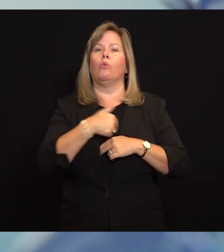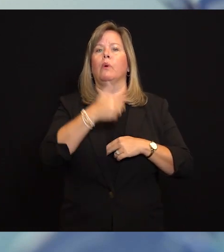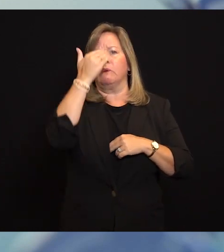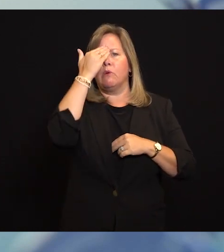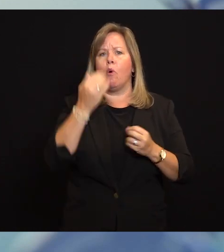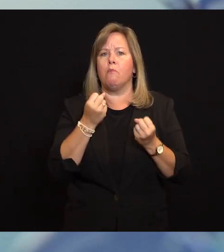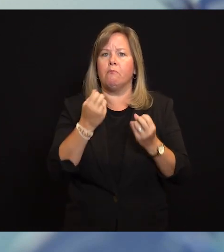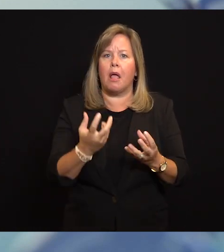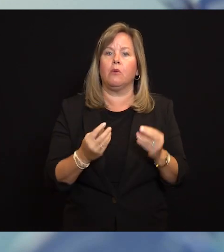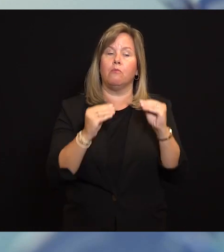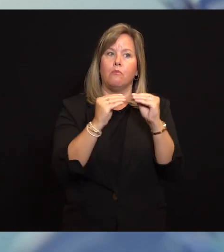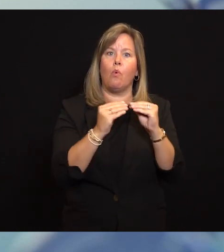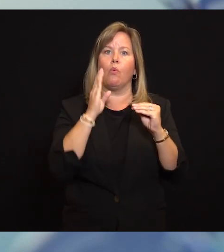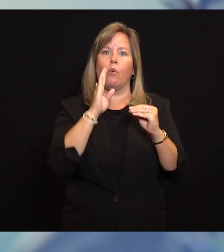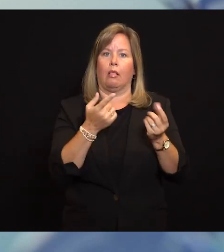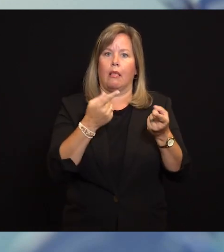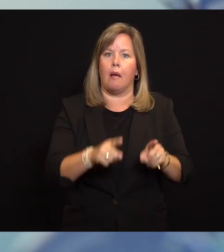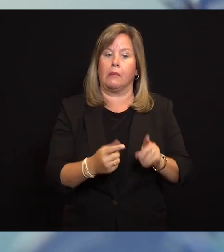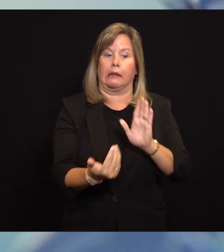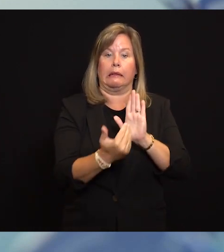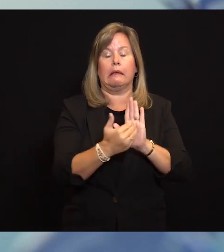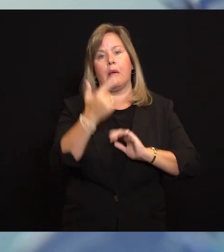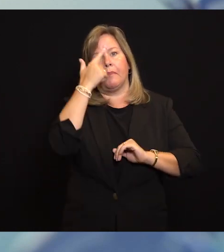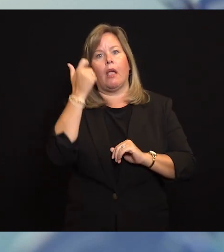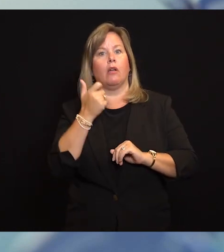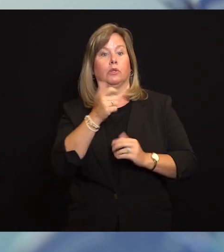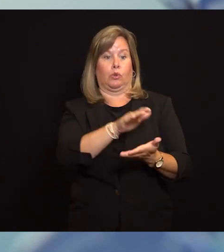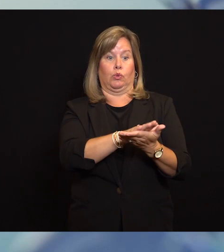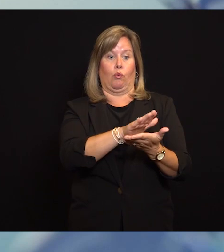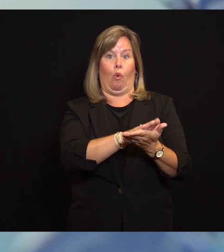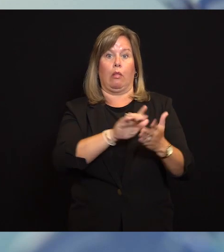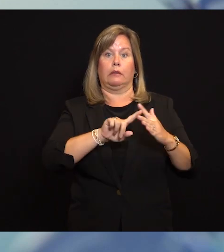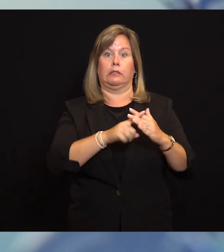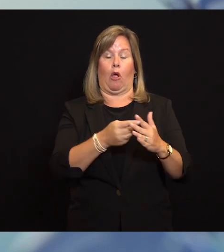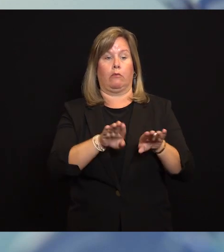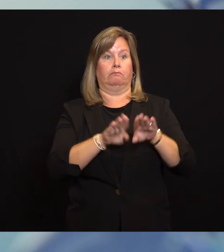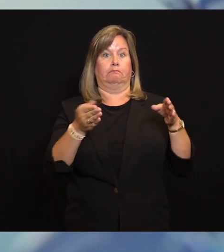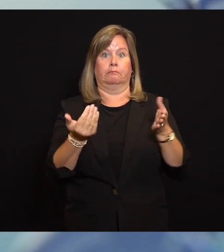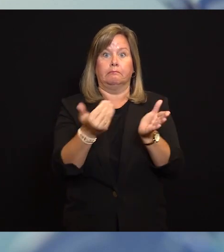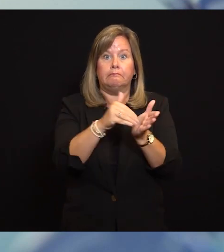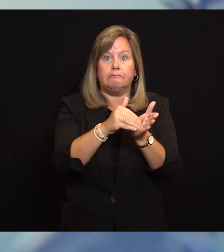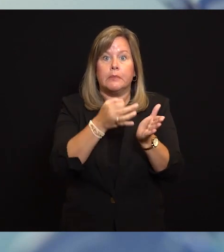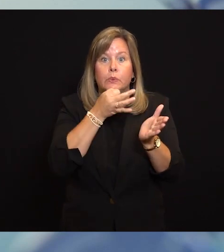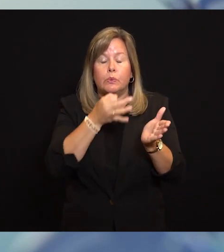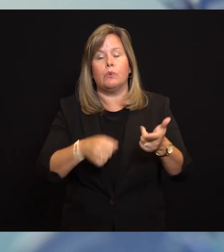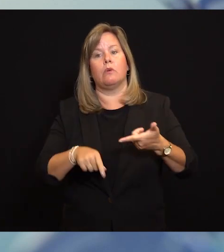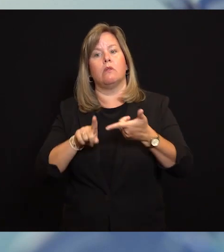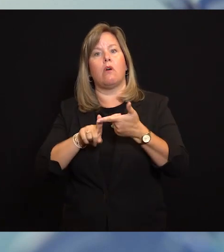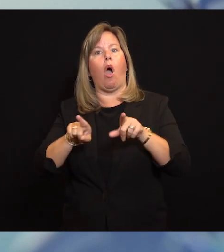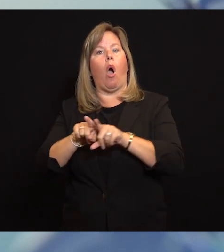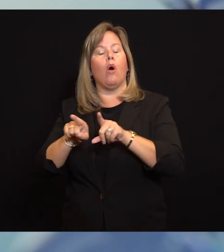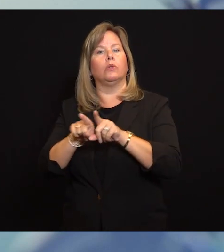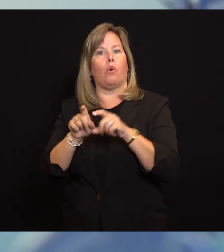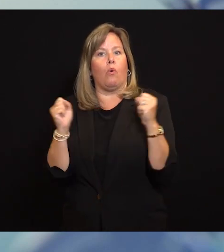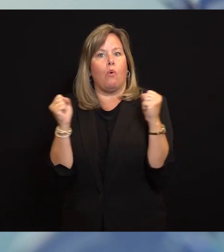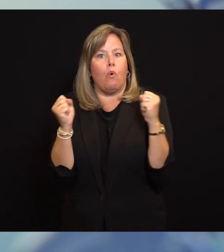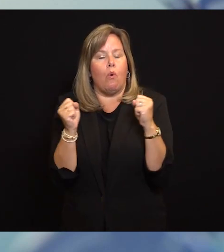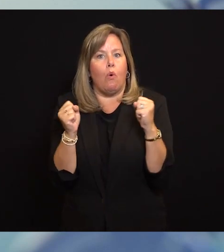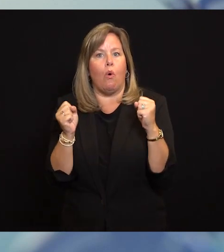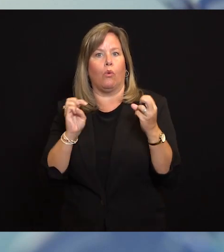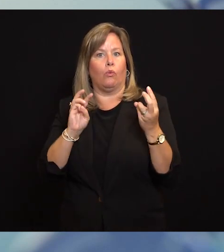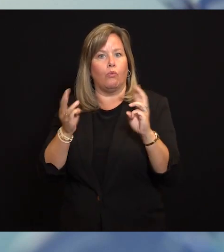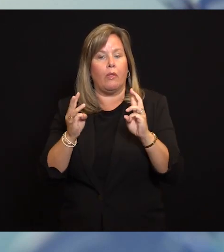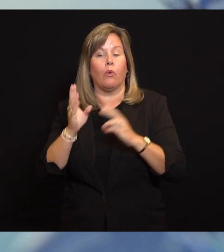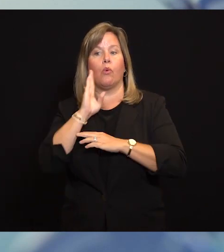as school restarts, as the weather cools down again, these are factors that are likely to make it a higher risk